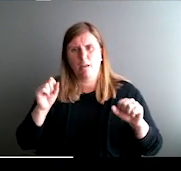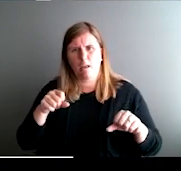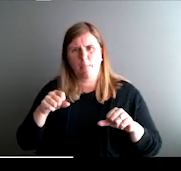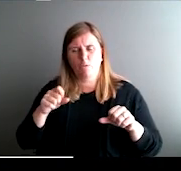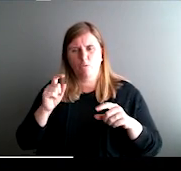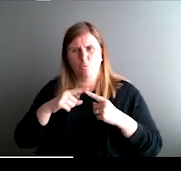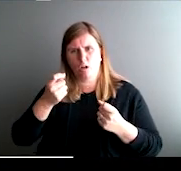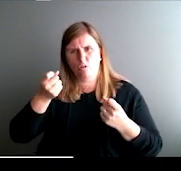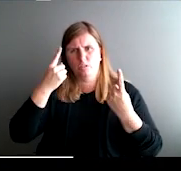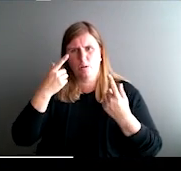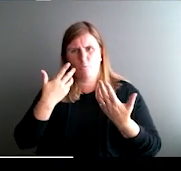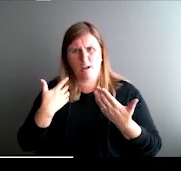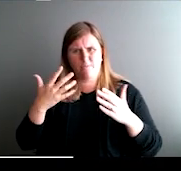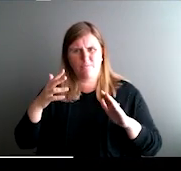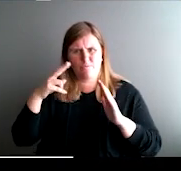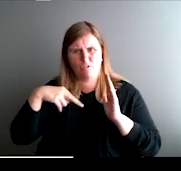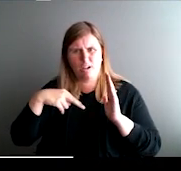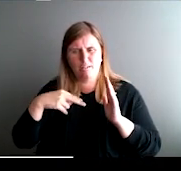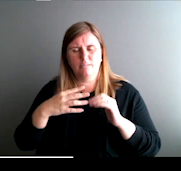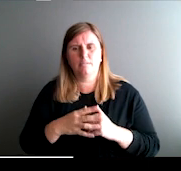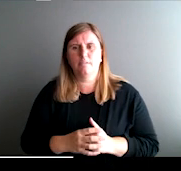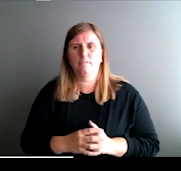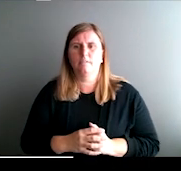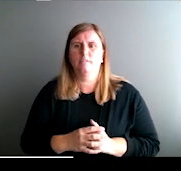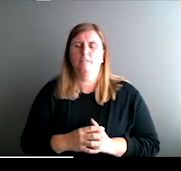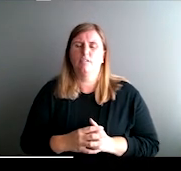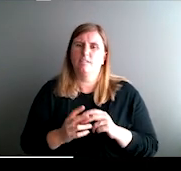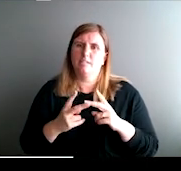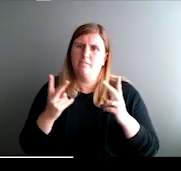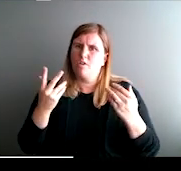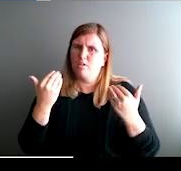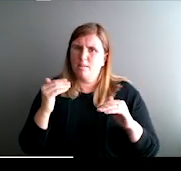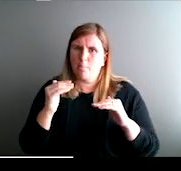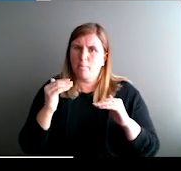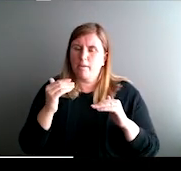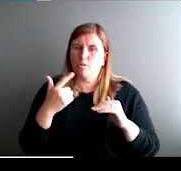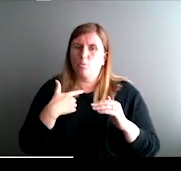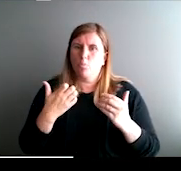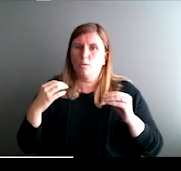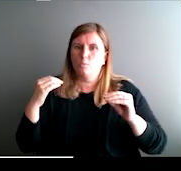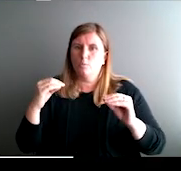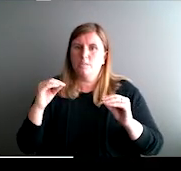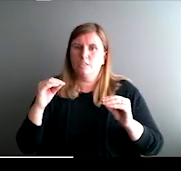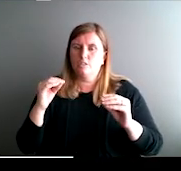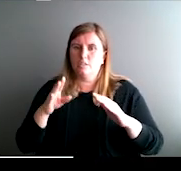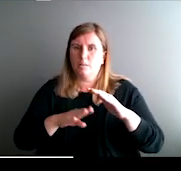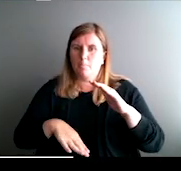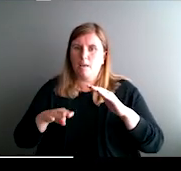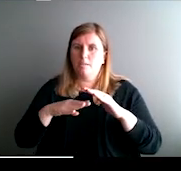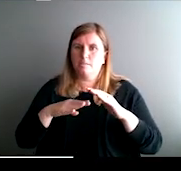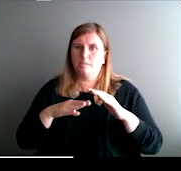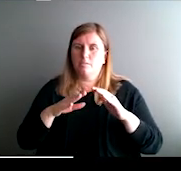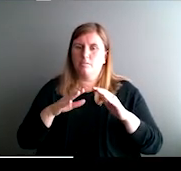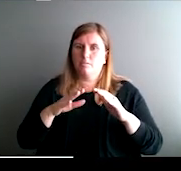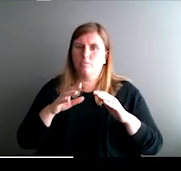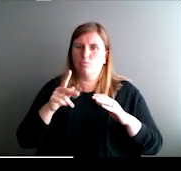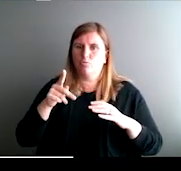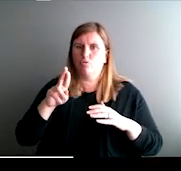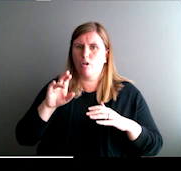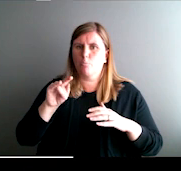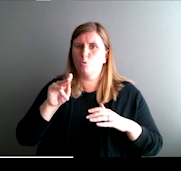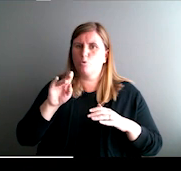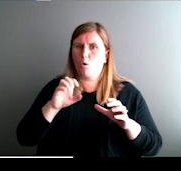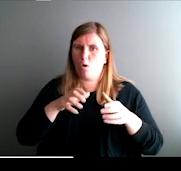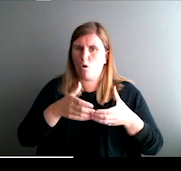to understand what I've read? They're very limited. We want to teach the basic repertoires and build